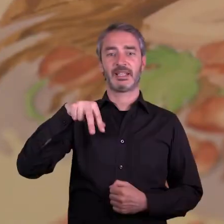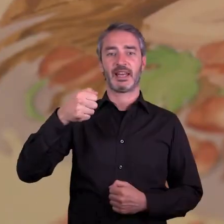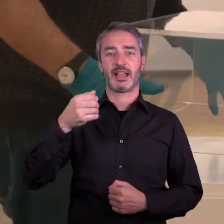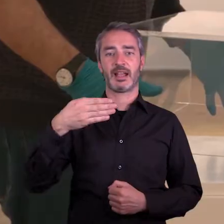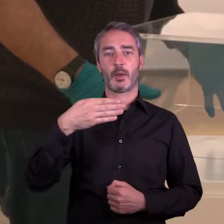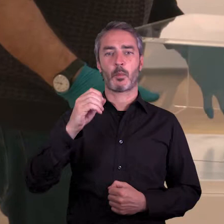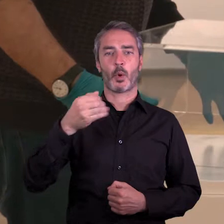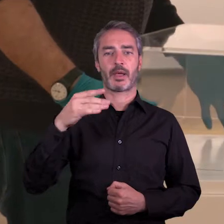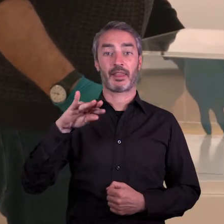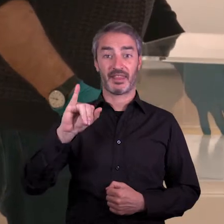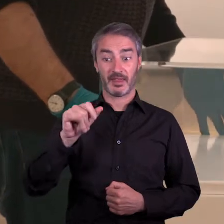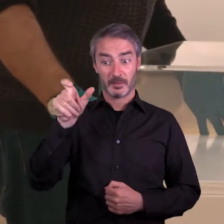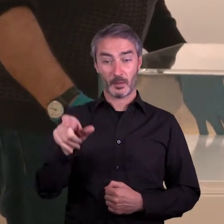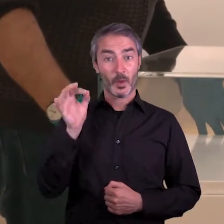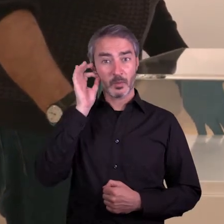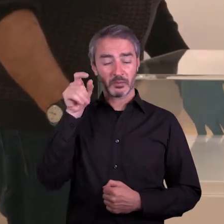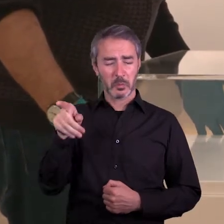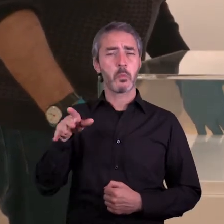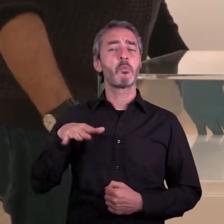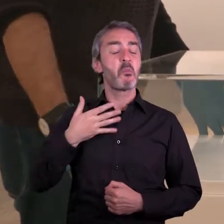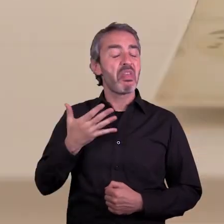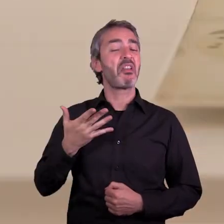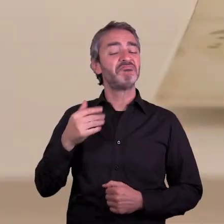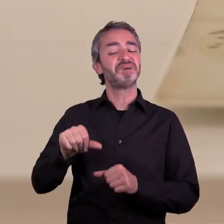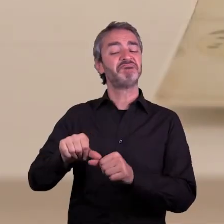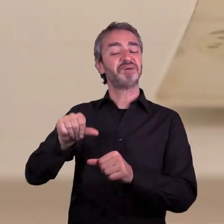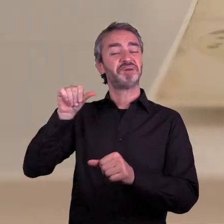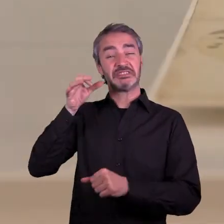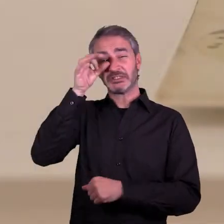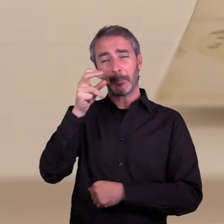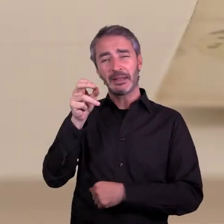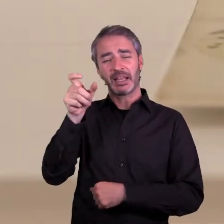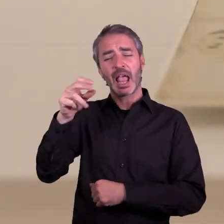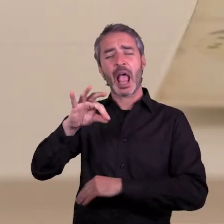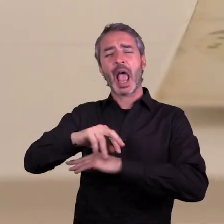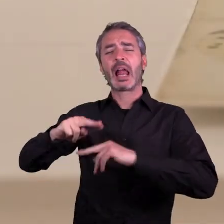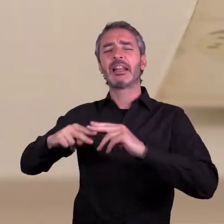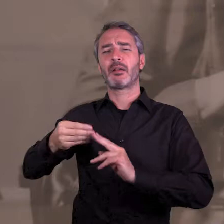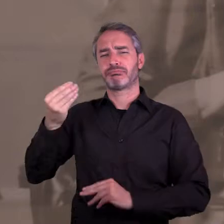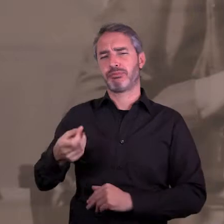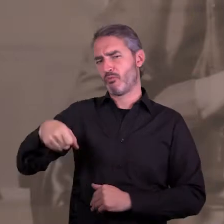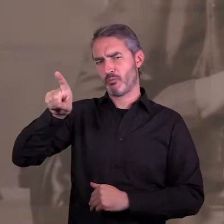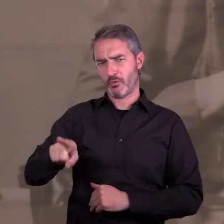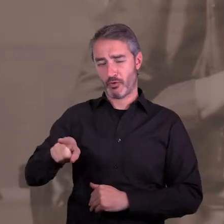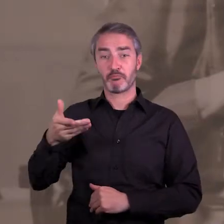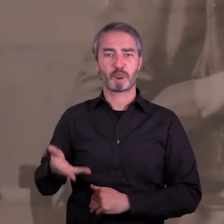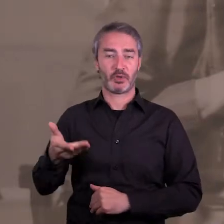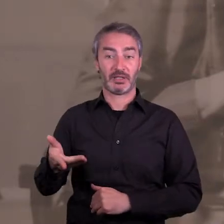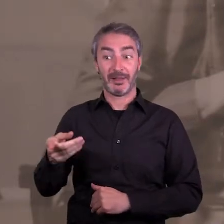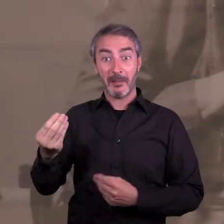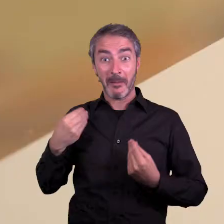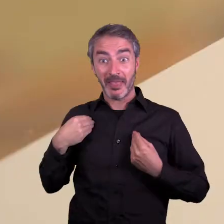Lina Bo Bardi was probably one of the most important architects in the 20th century, and she had a very interesting life and